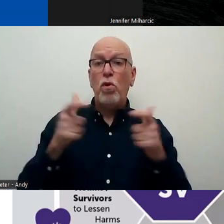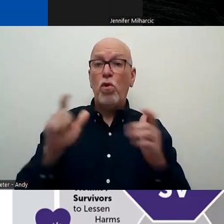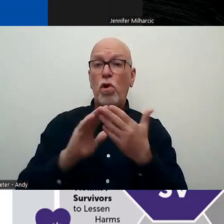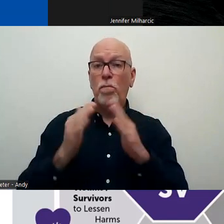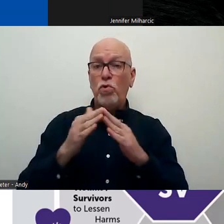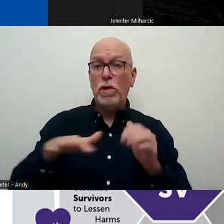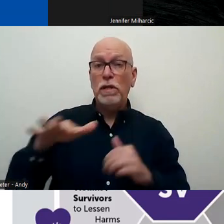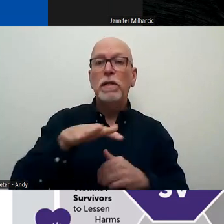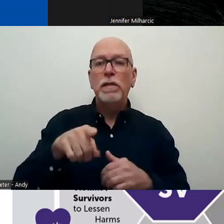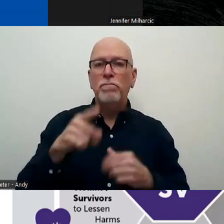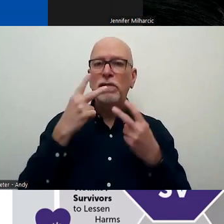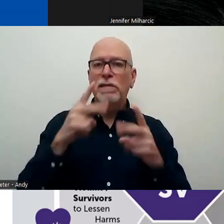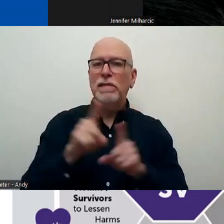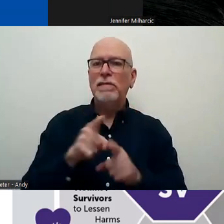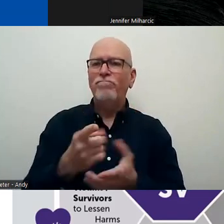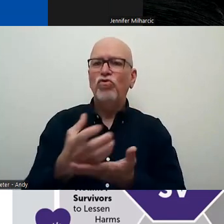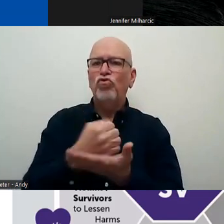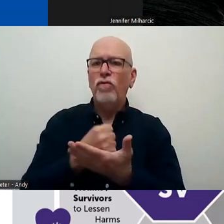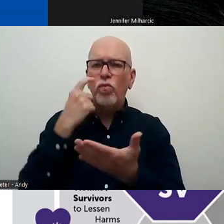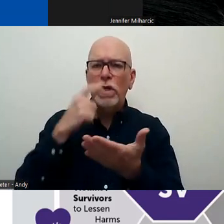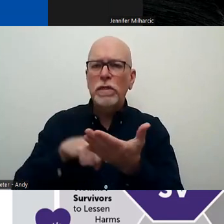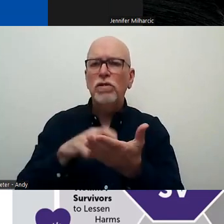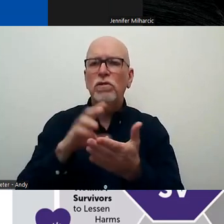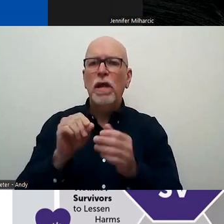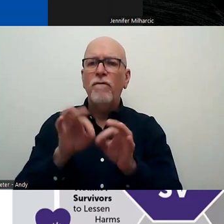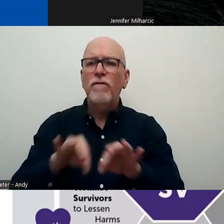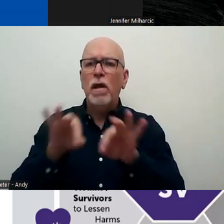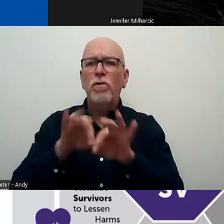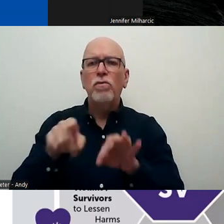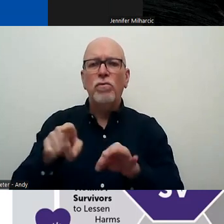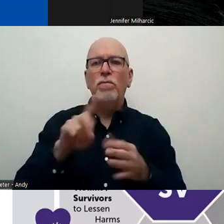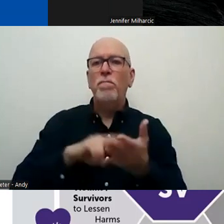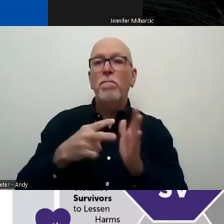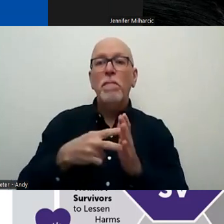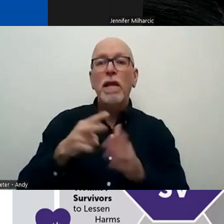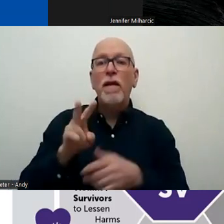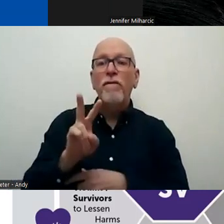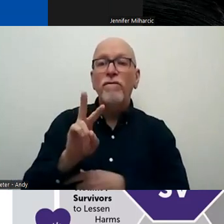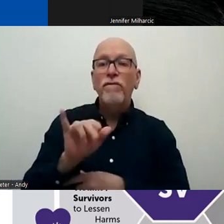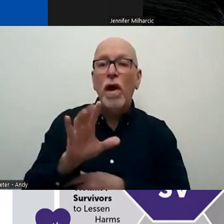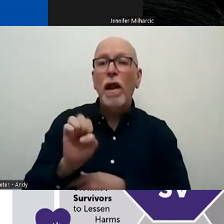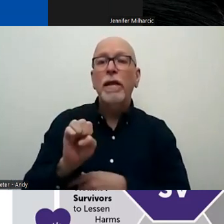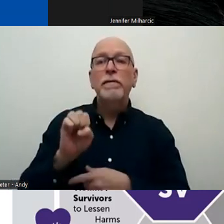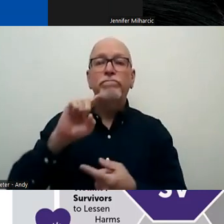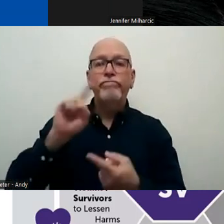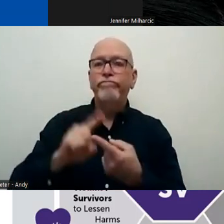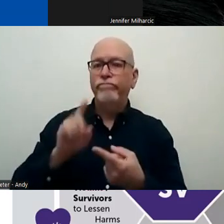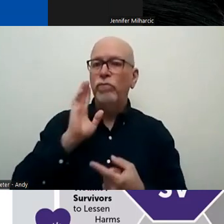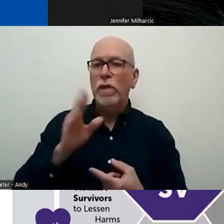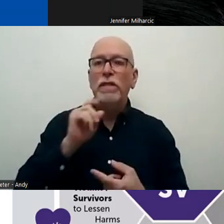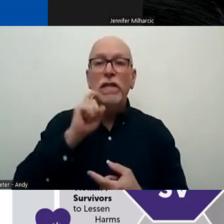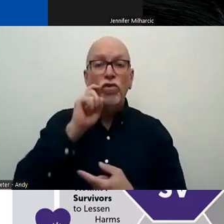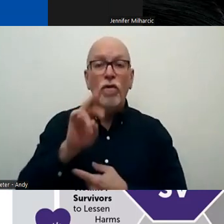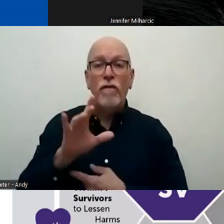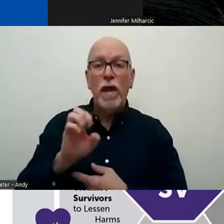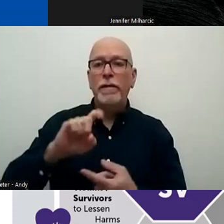they are seen as deserving of recognition and value leading violence and sexual violence to decrease but people with